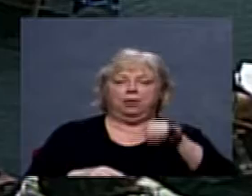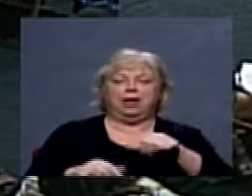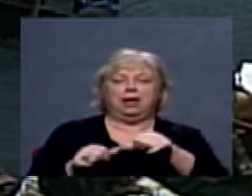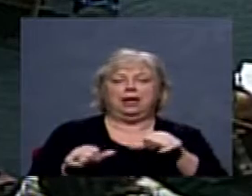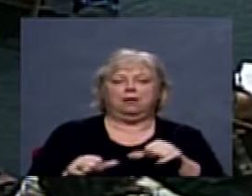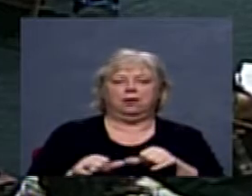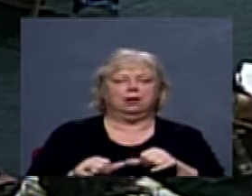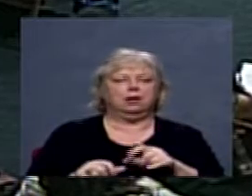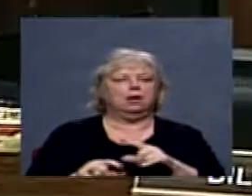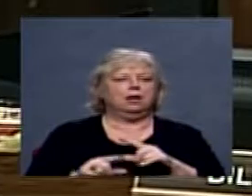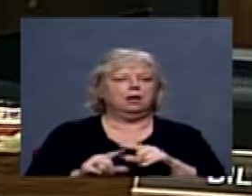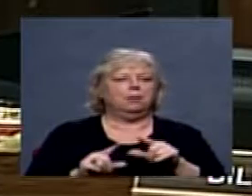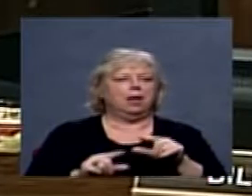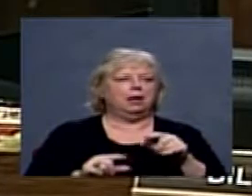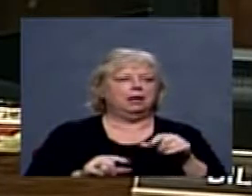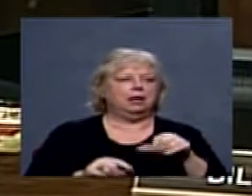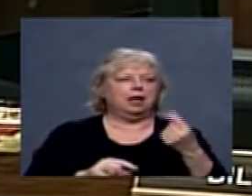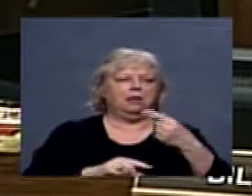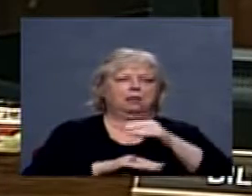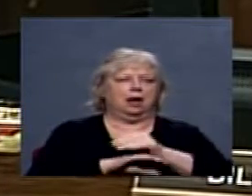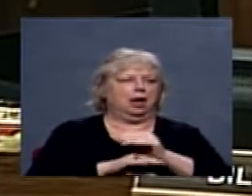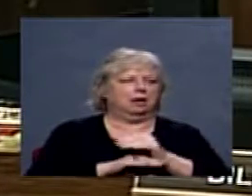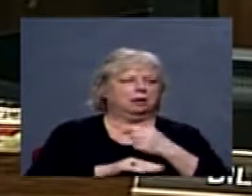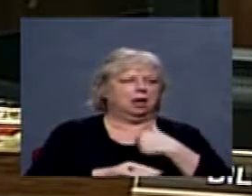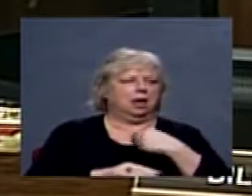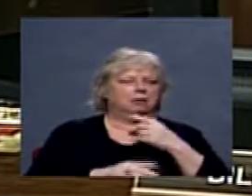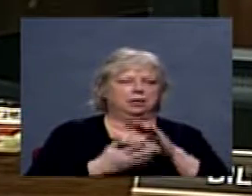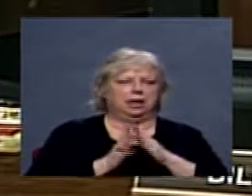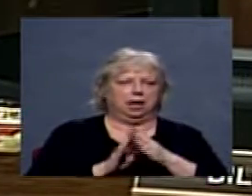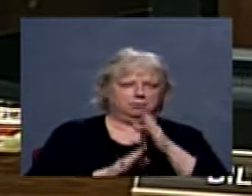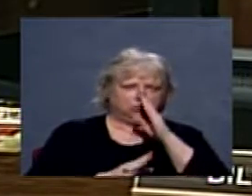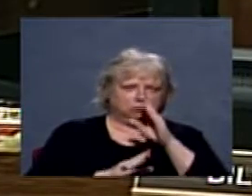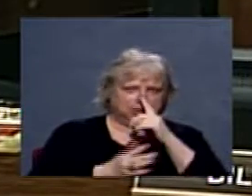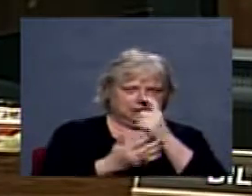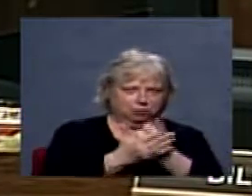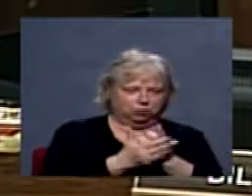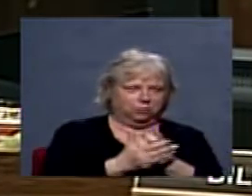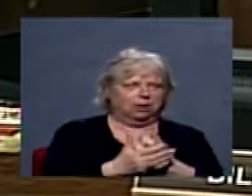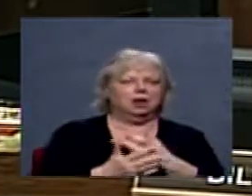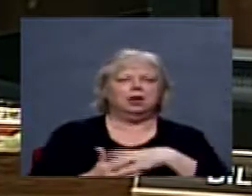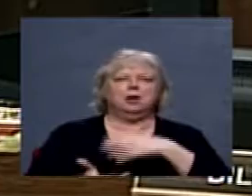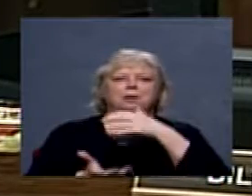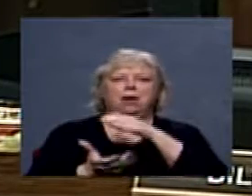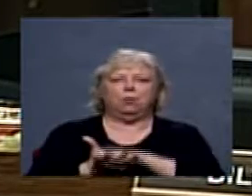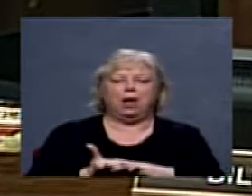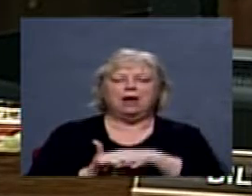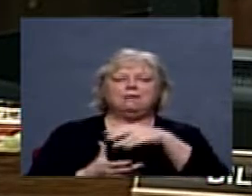got a direct interest the other night. My wife is in a bridge club,